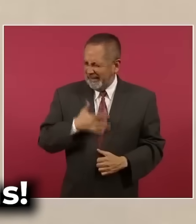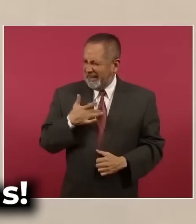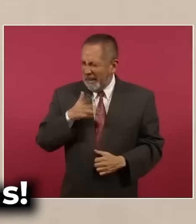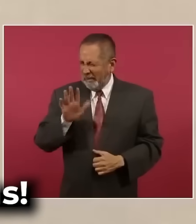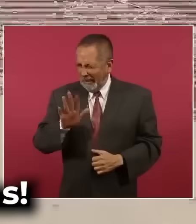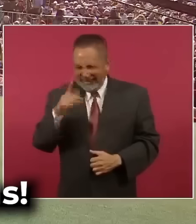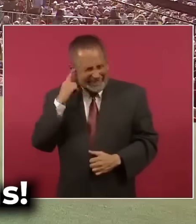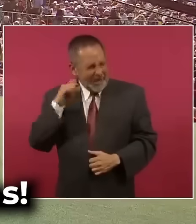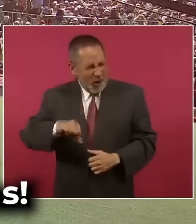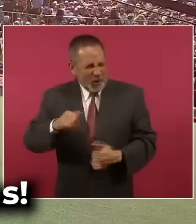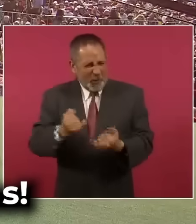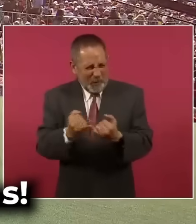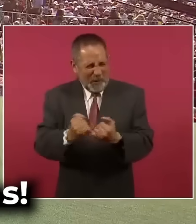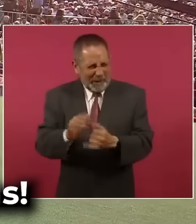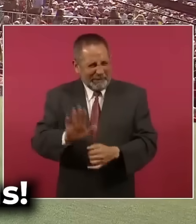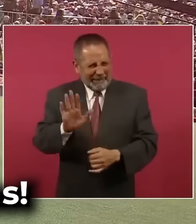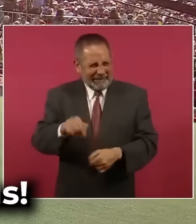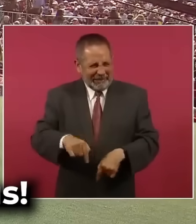No suena.